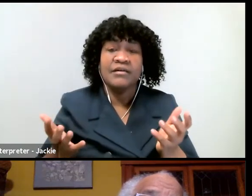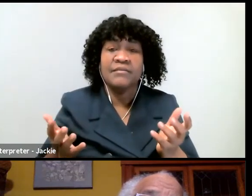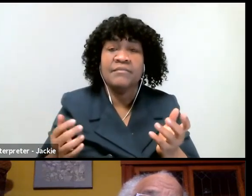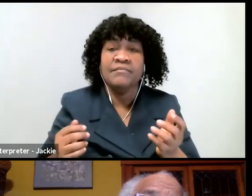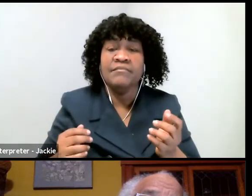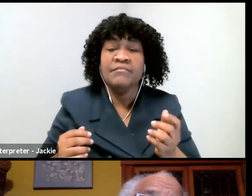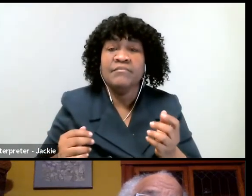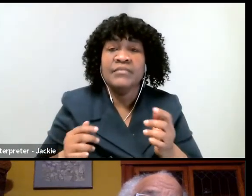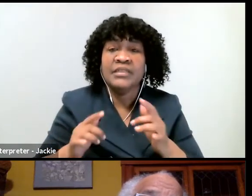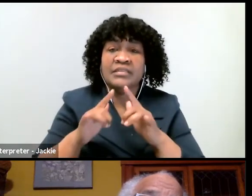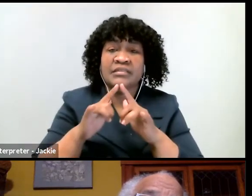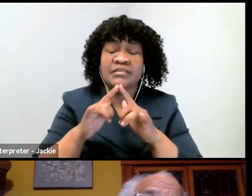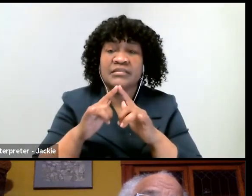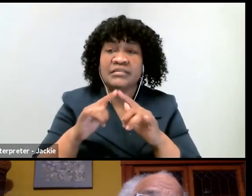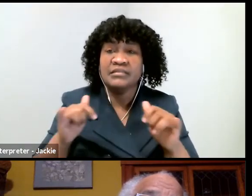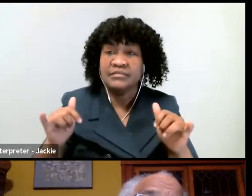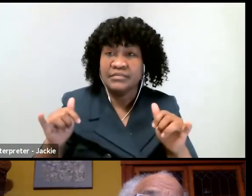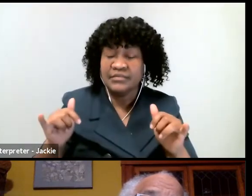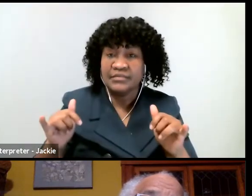While also,